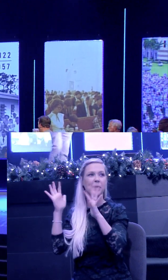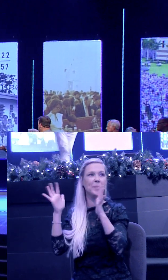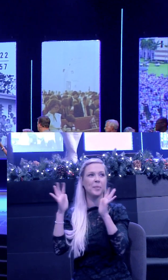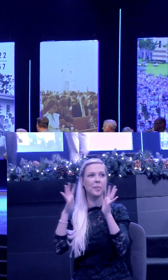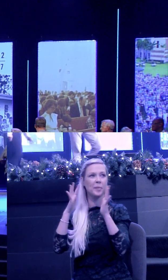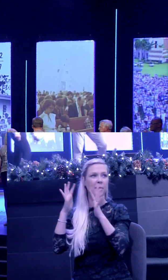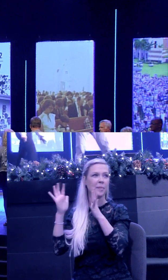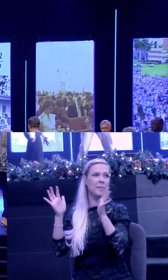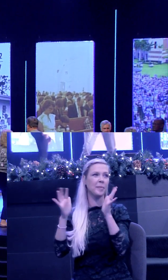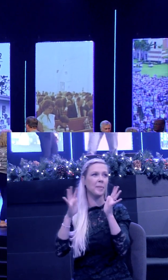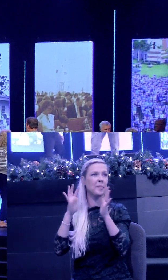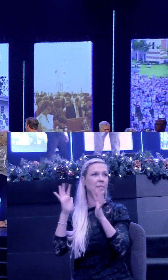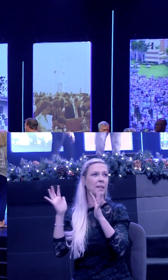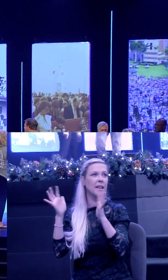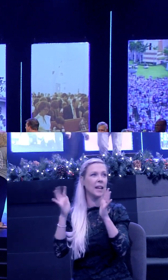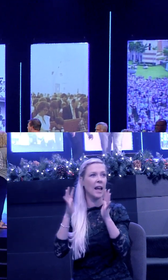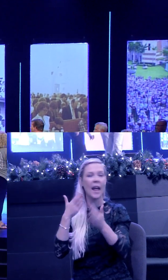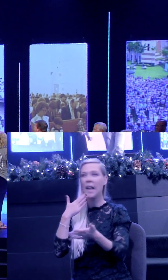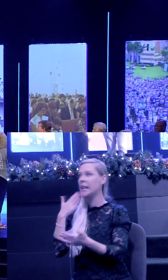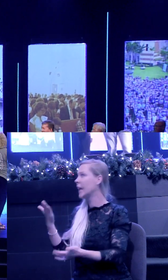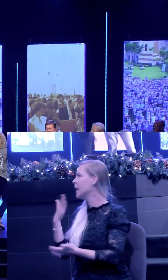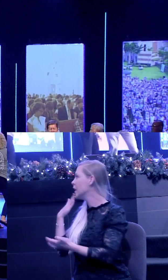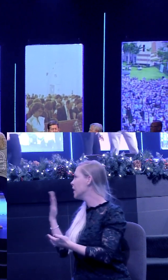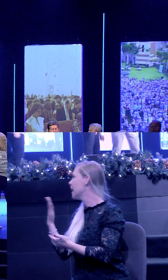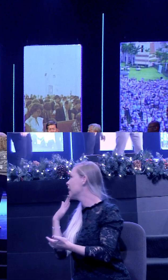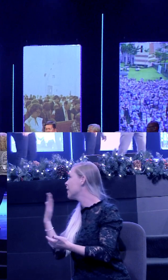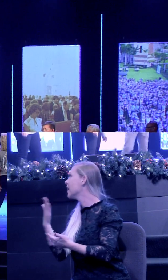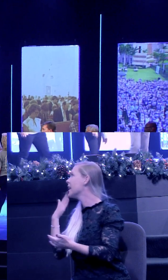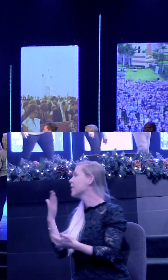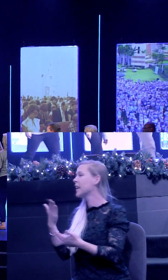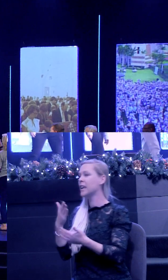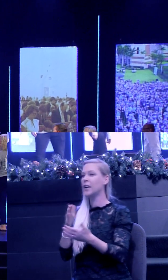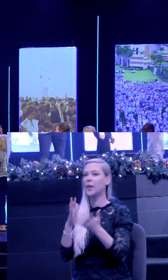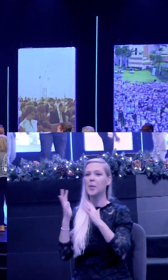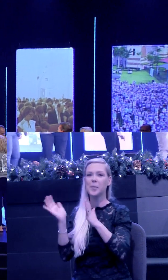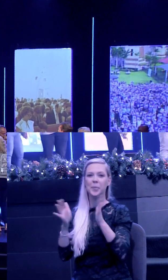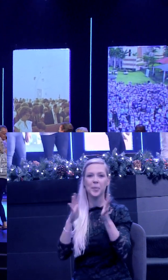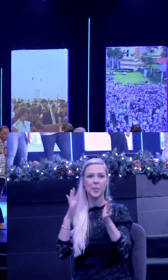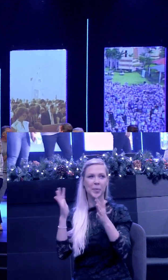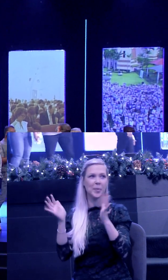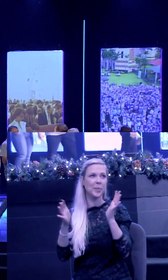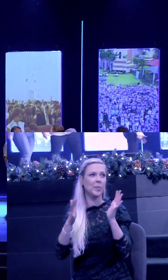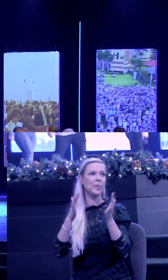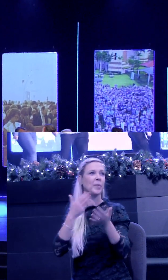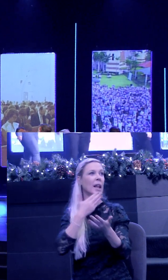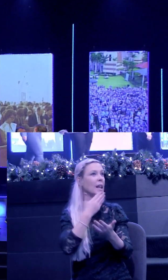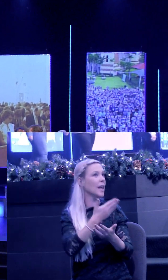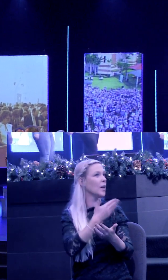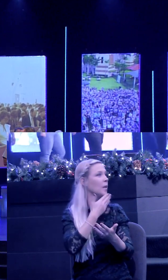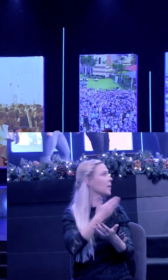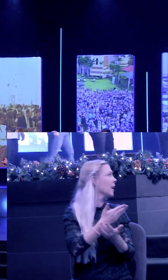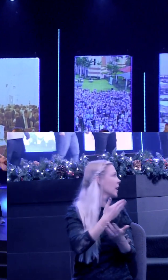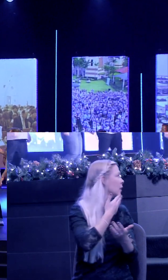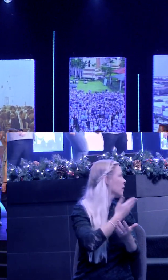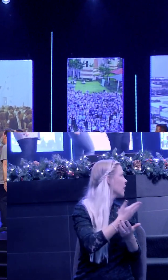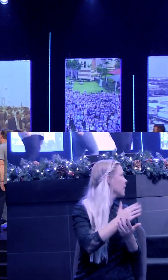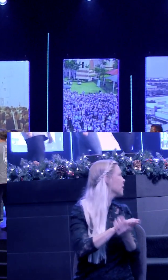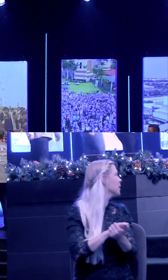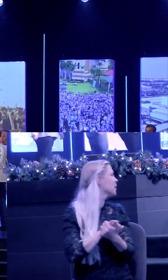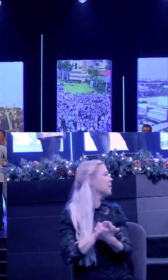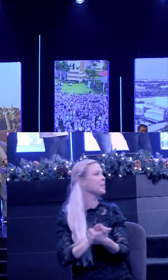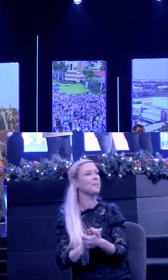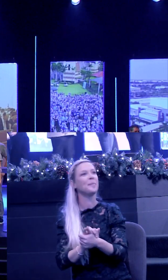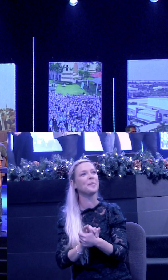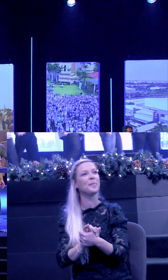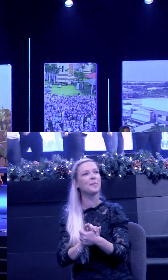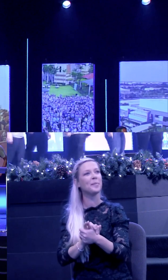on out and just stand in line here, be a part of this. This is awesome. Make sure you're not behind anybody. Some of you